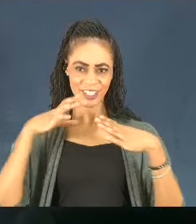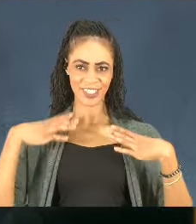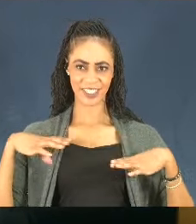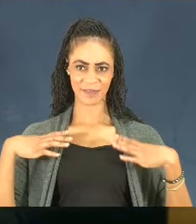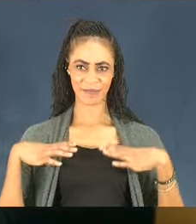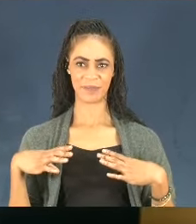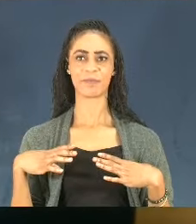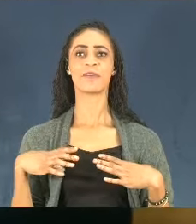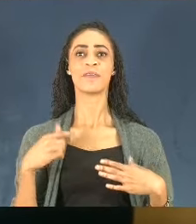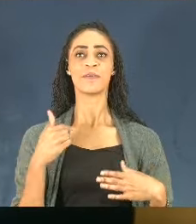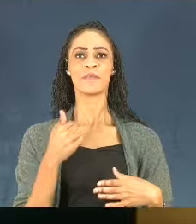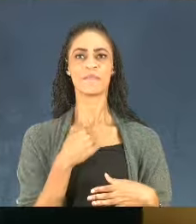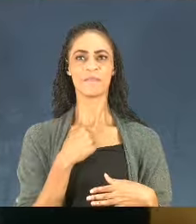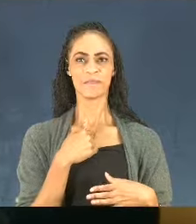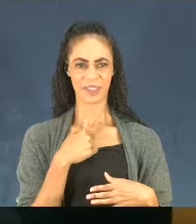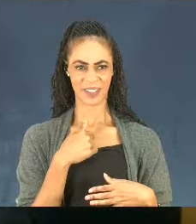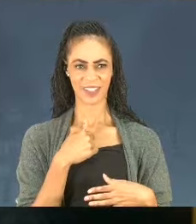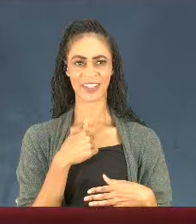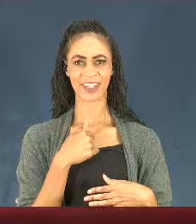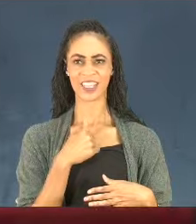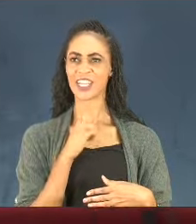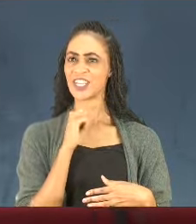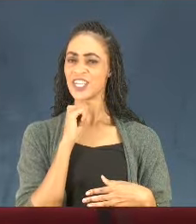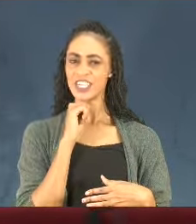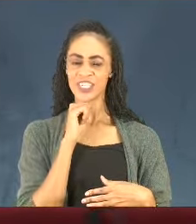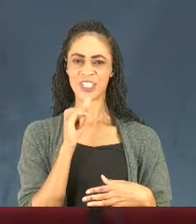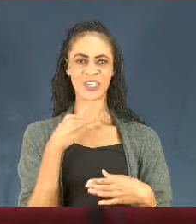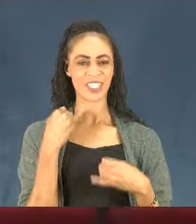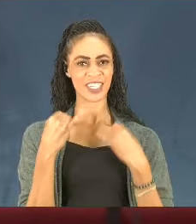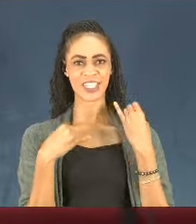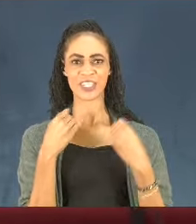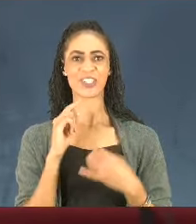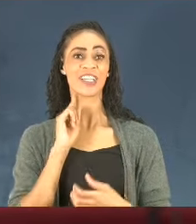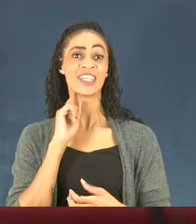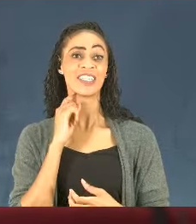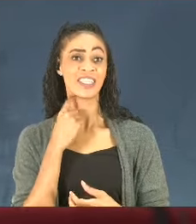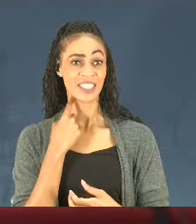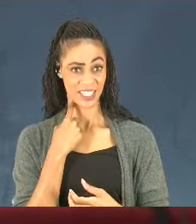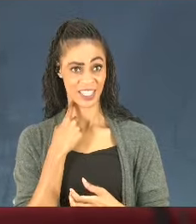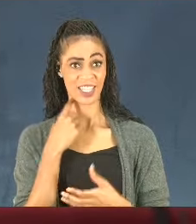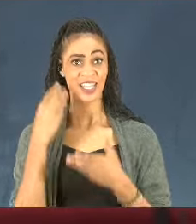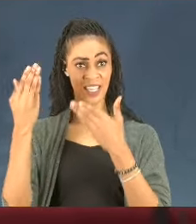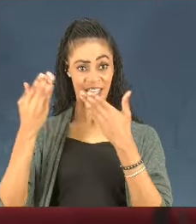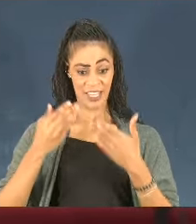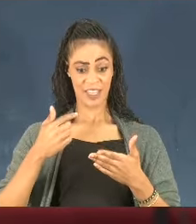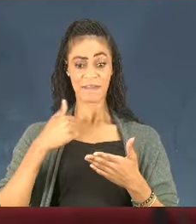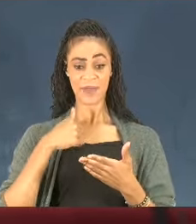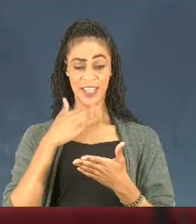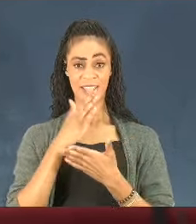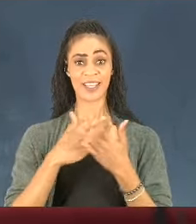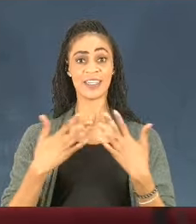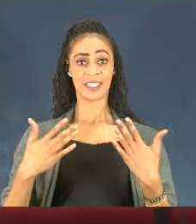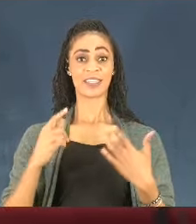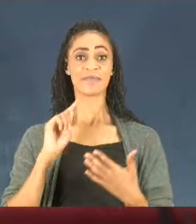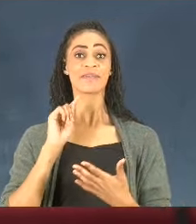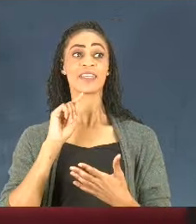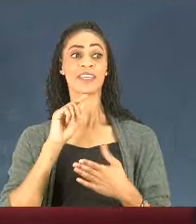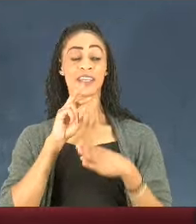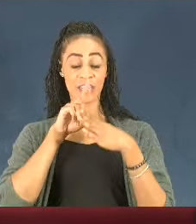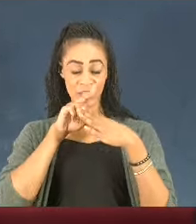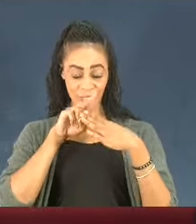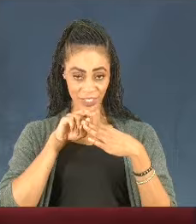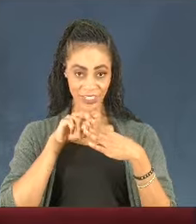I love salt. I don't enjoy sweets that much. But you give me something salty.